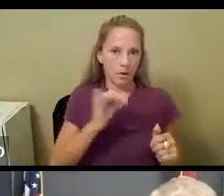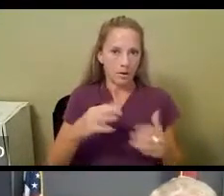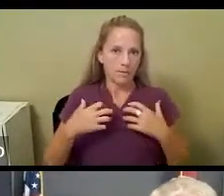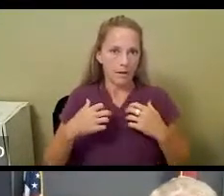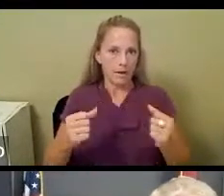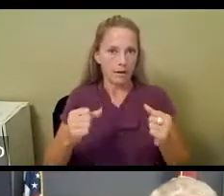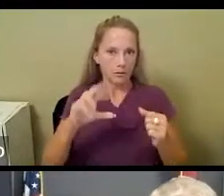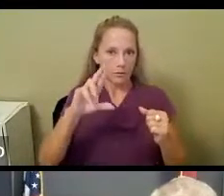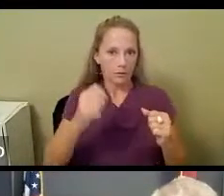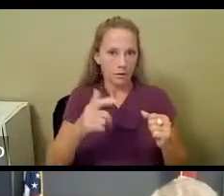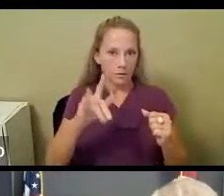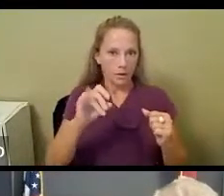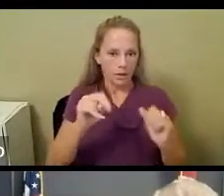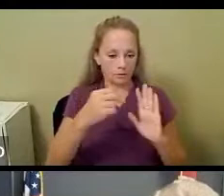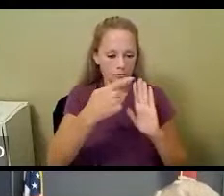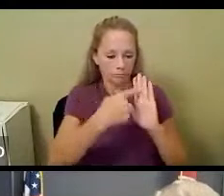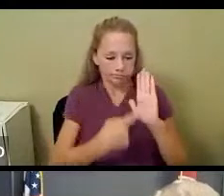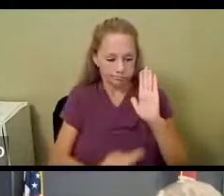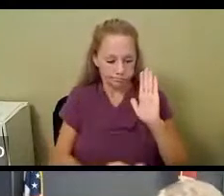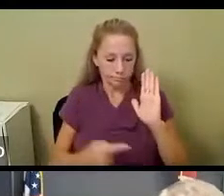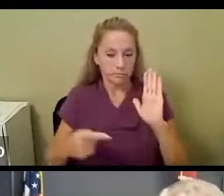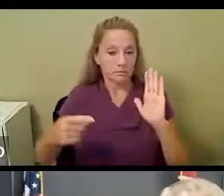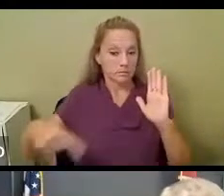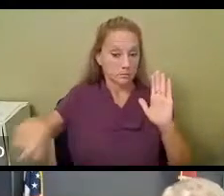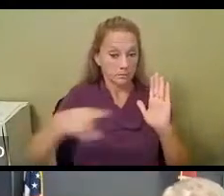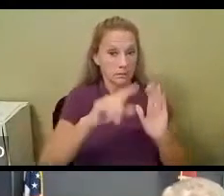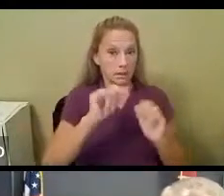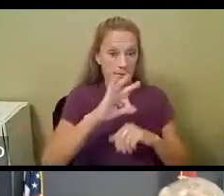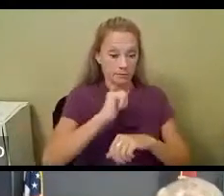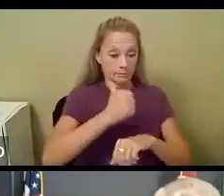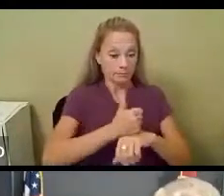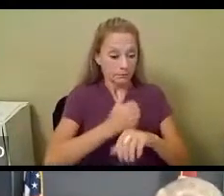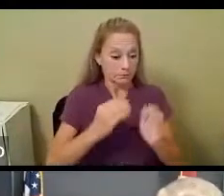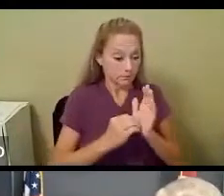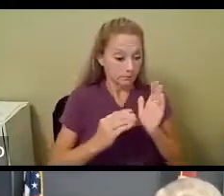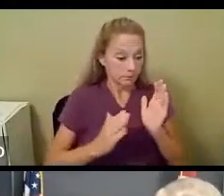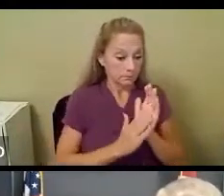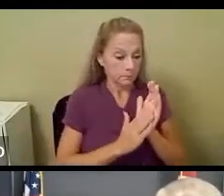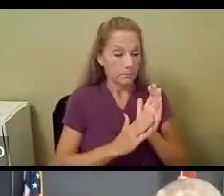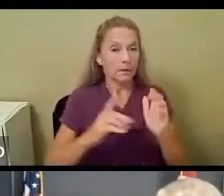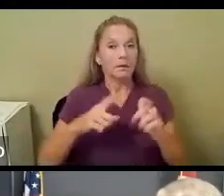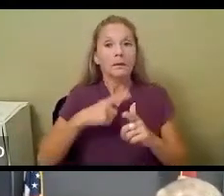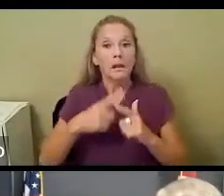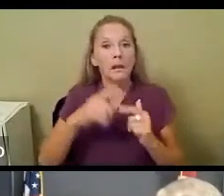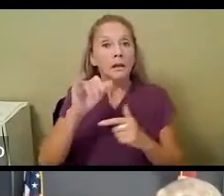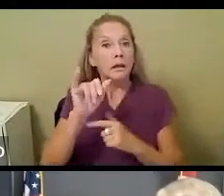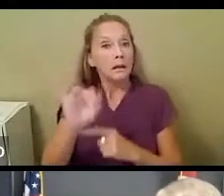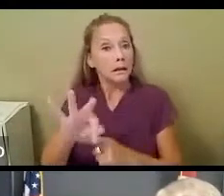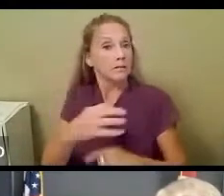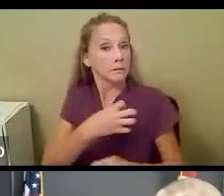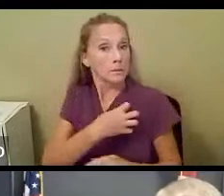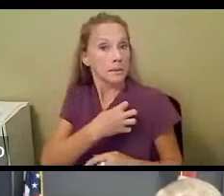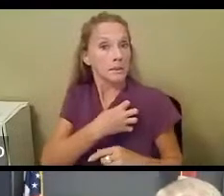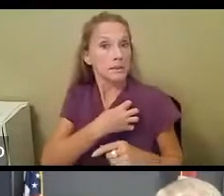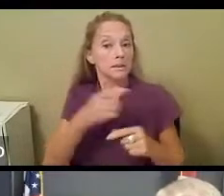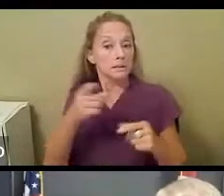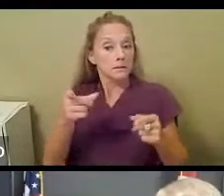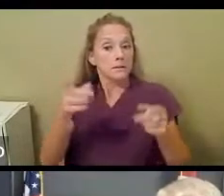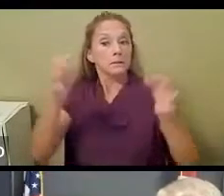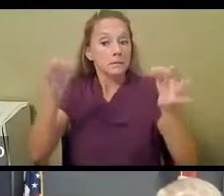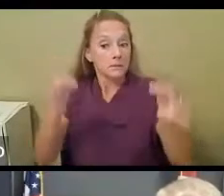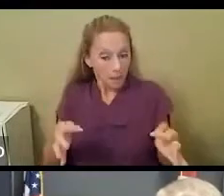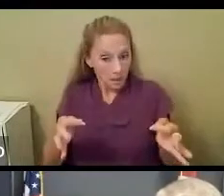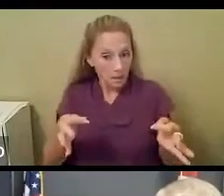these circumstances. So if law enforcement chooses to enforce